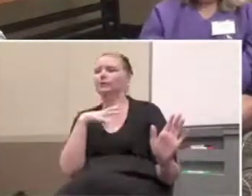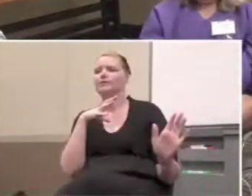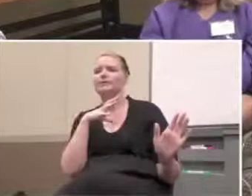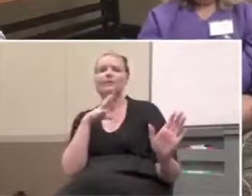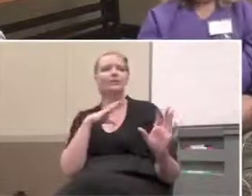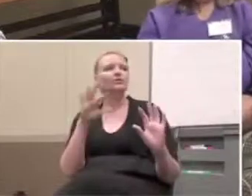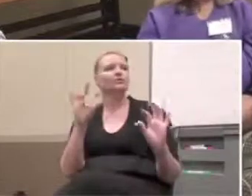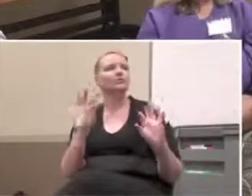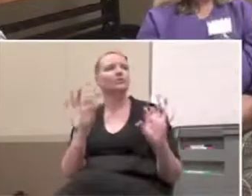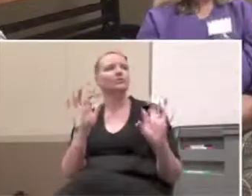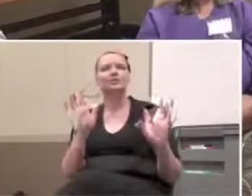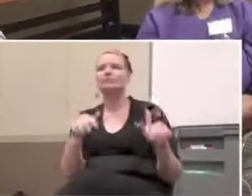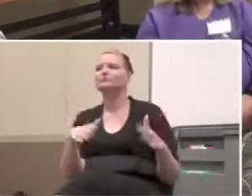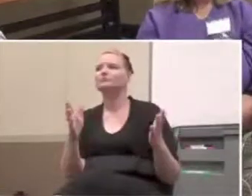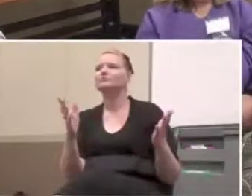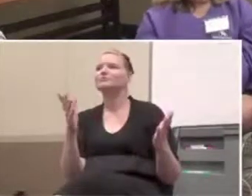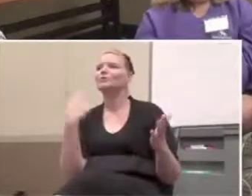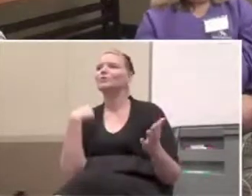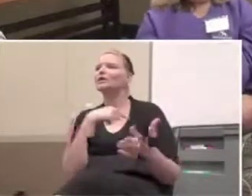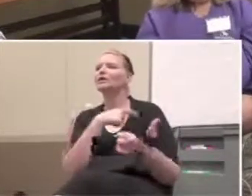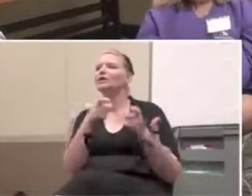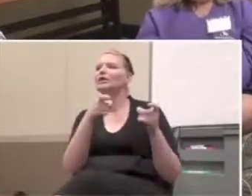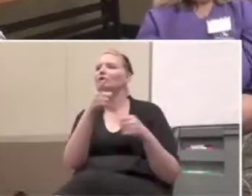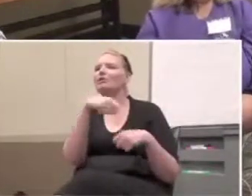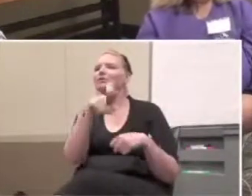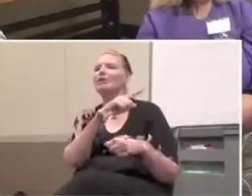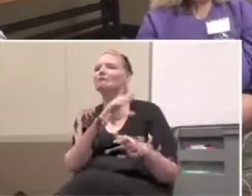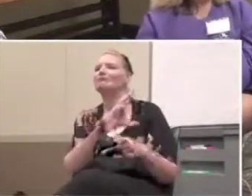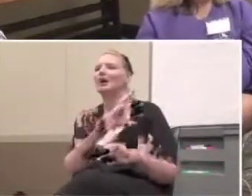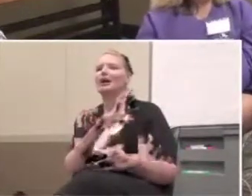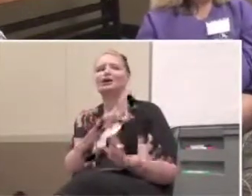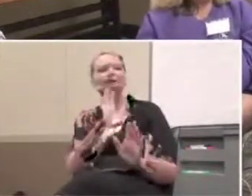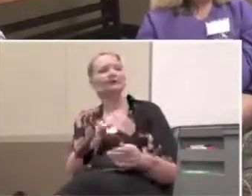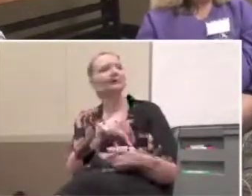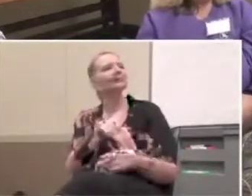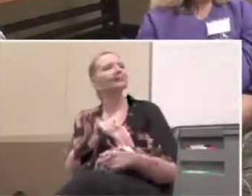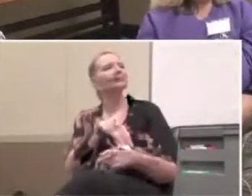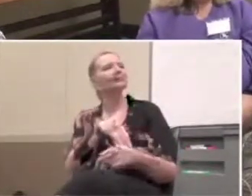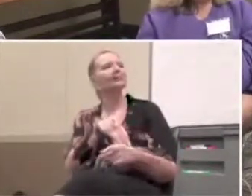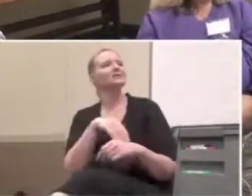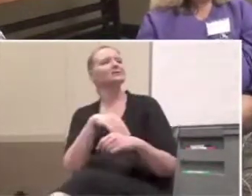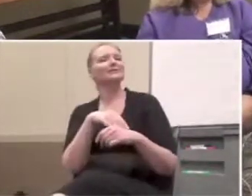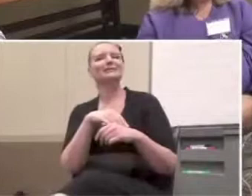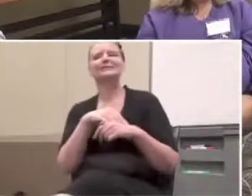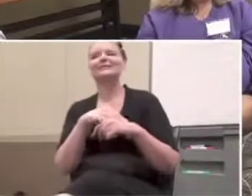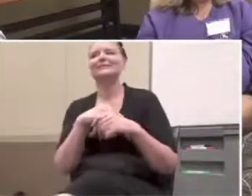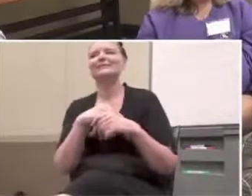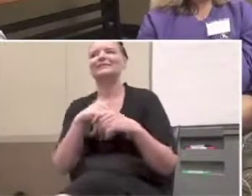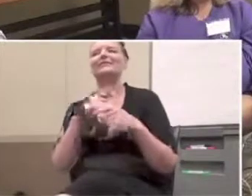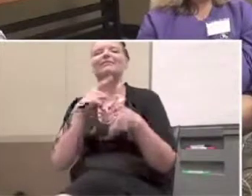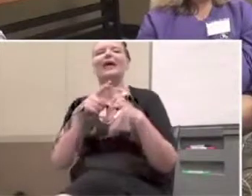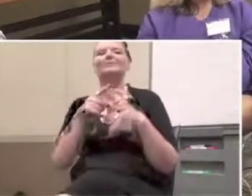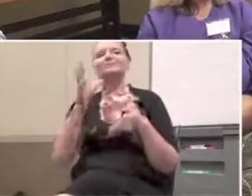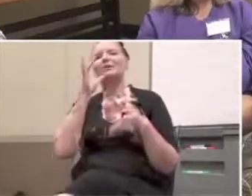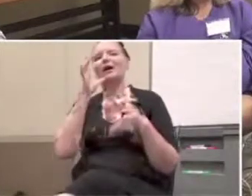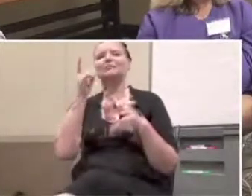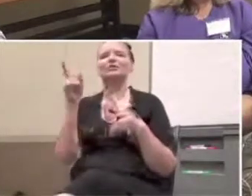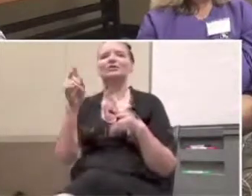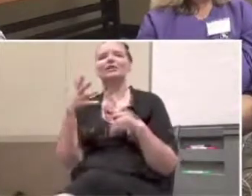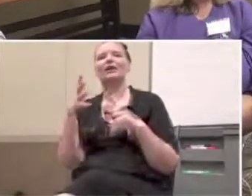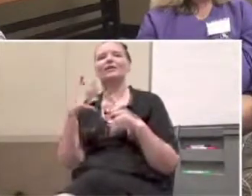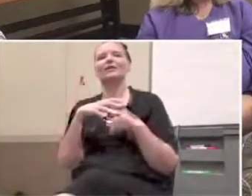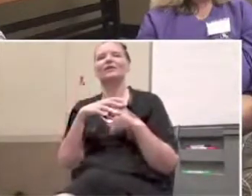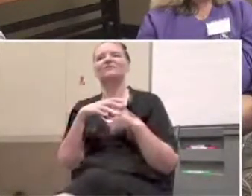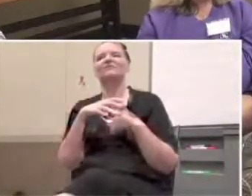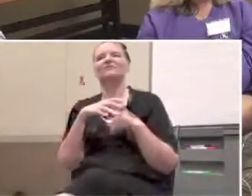We handle the cops just fine, you know, and we argue with her, but then the mom kind of just, she just said,